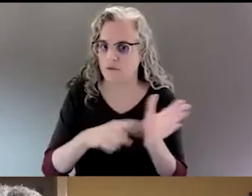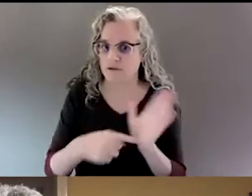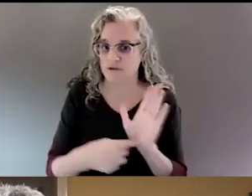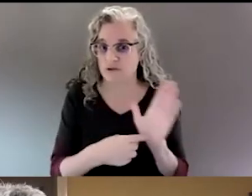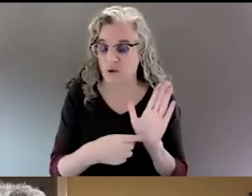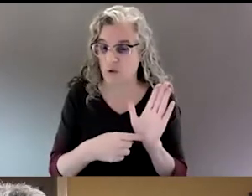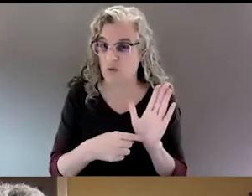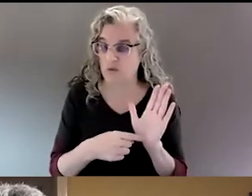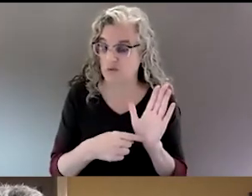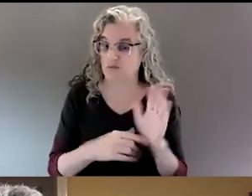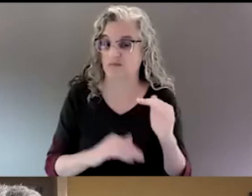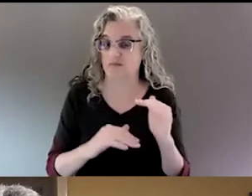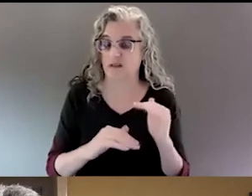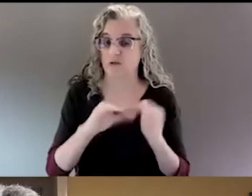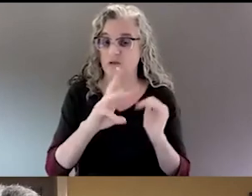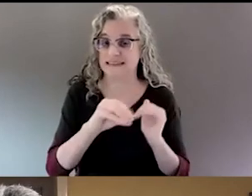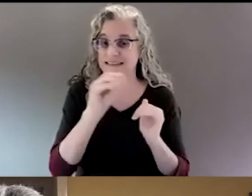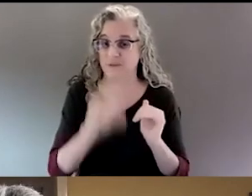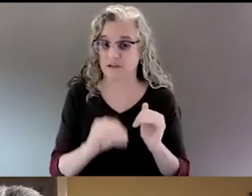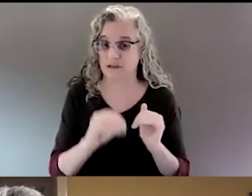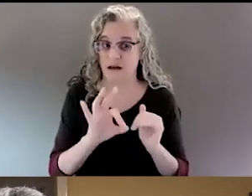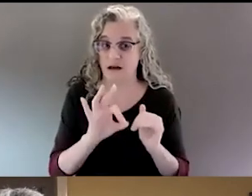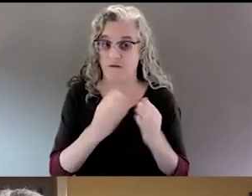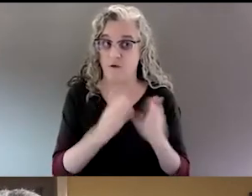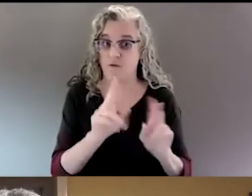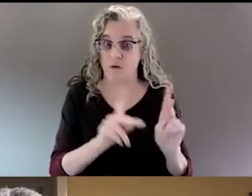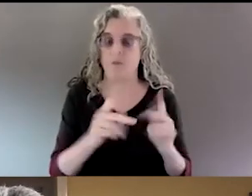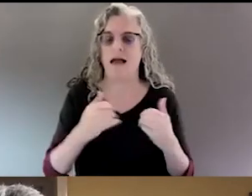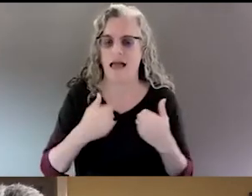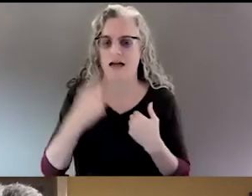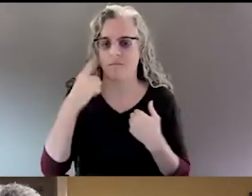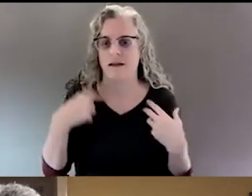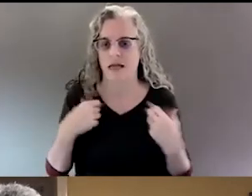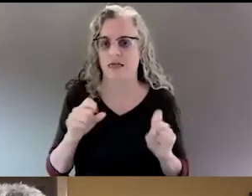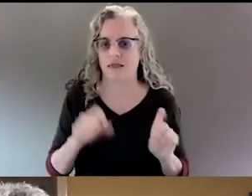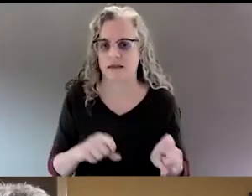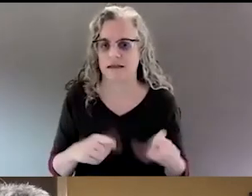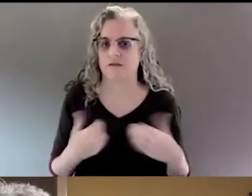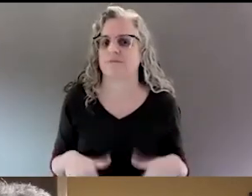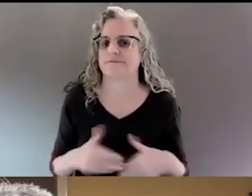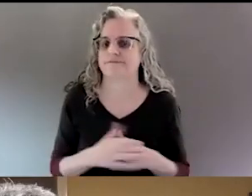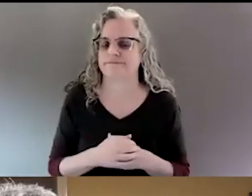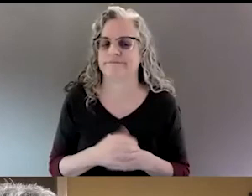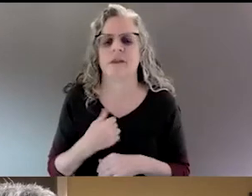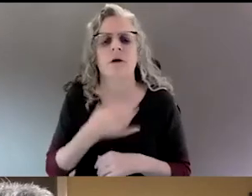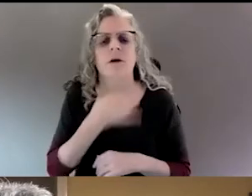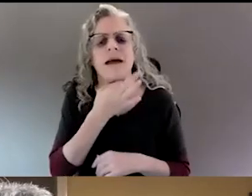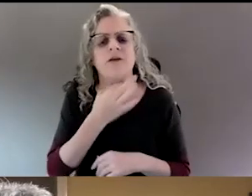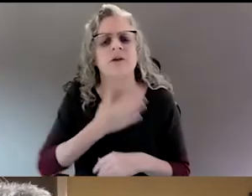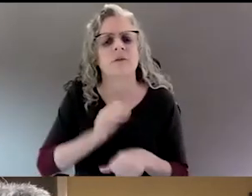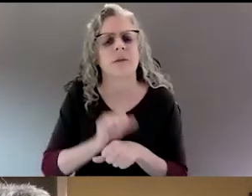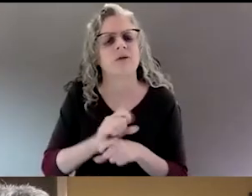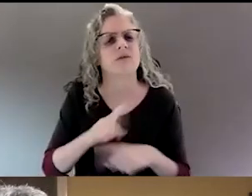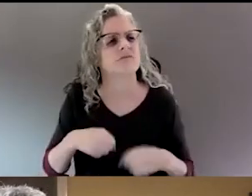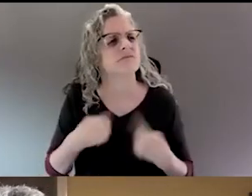of the population have mental health needs. I've been very curious in my career as to wonder why. Why is this